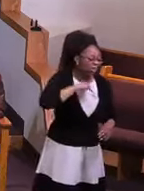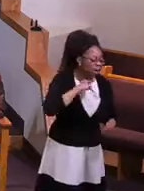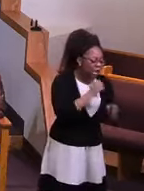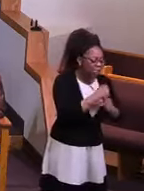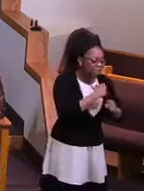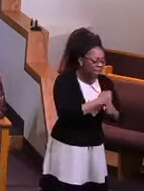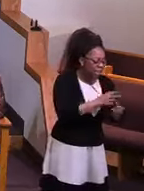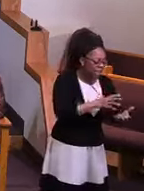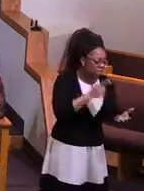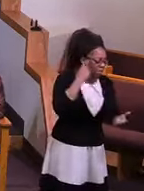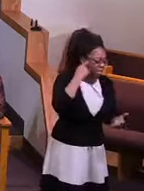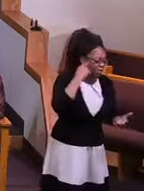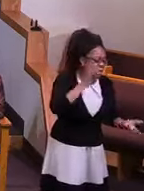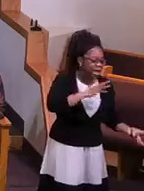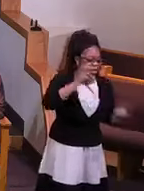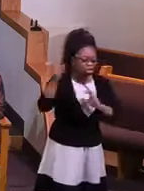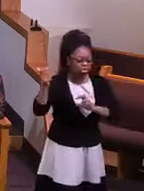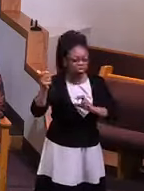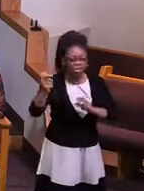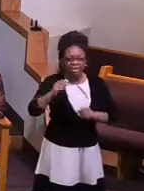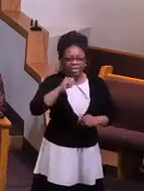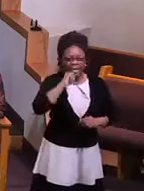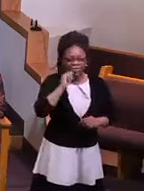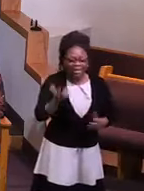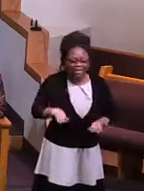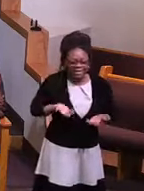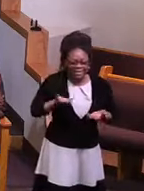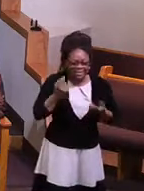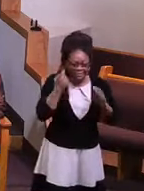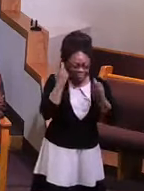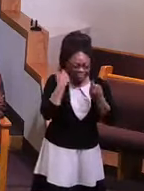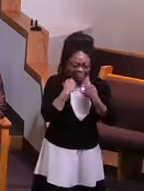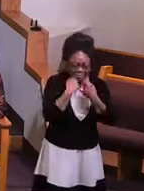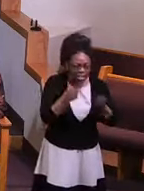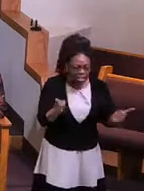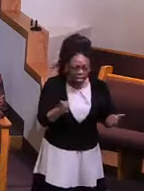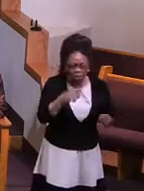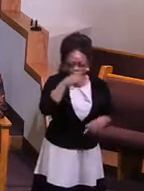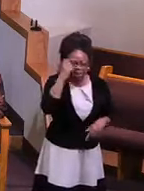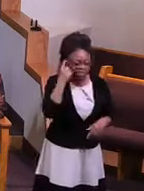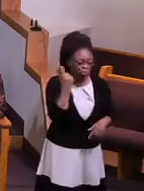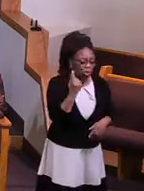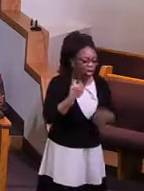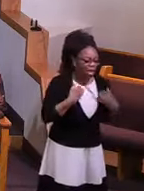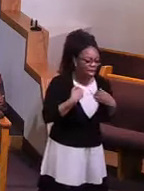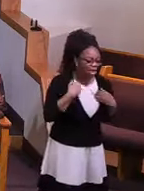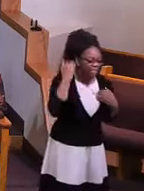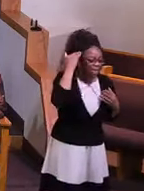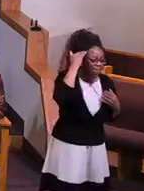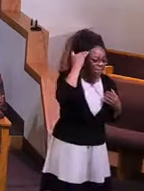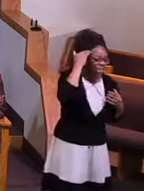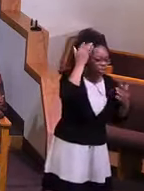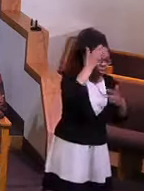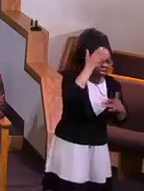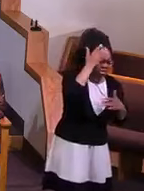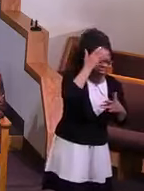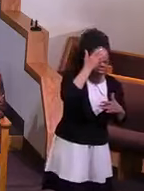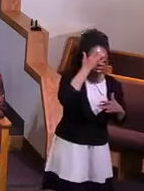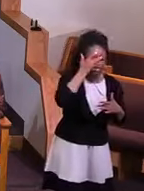up in there. This is not to suggest that just because one has mental illness, they are automatically possessed by